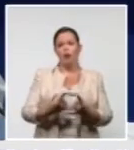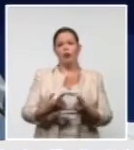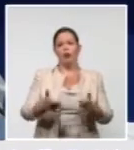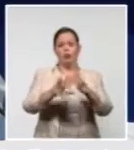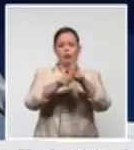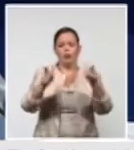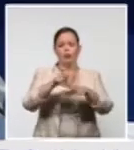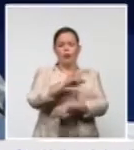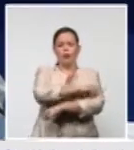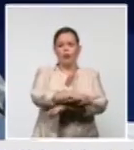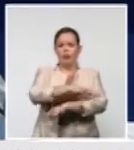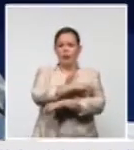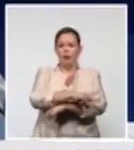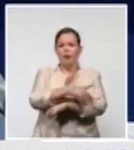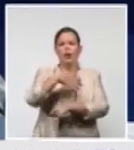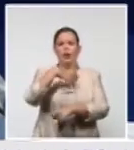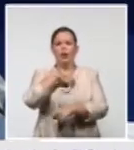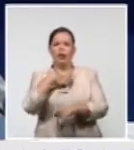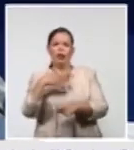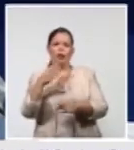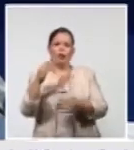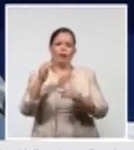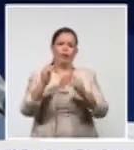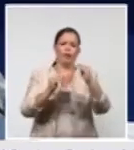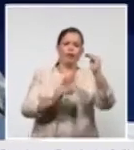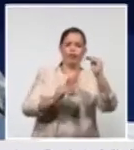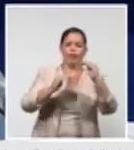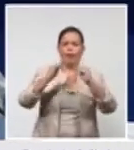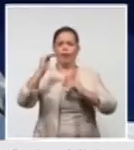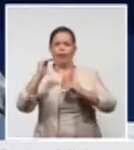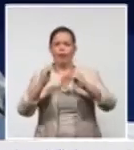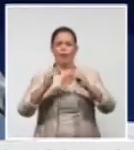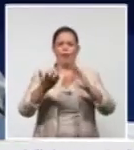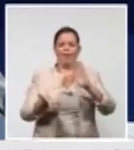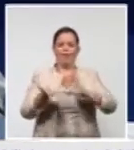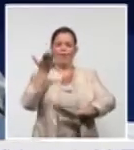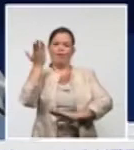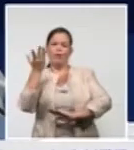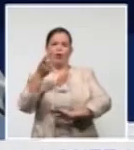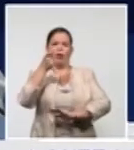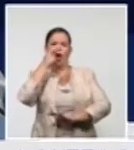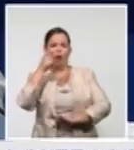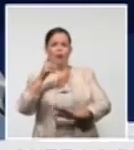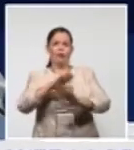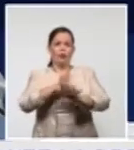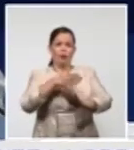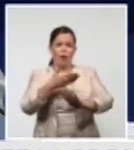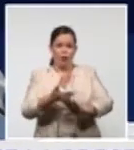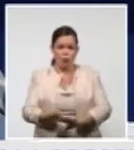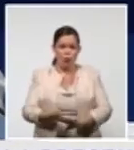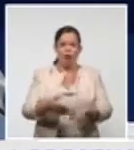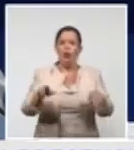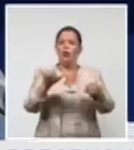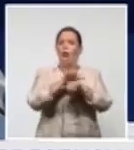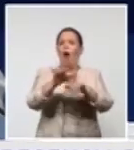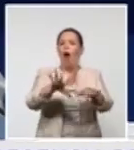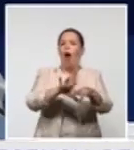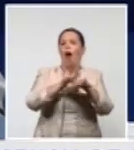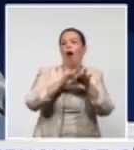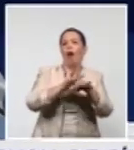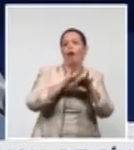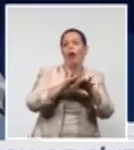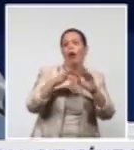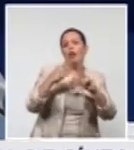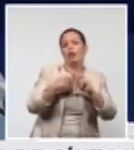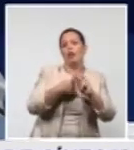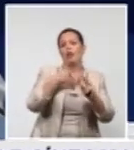Cuba, as men dominate the statistics at a global level. Of course, when we look at fatalities and critical cases